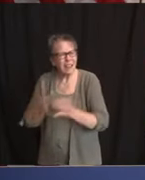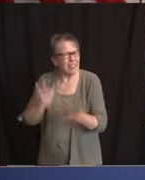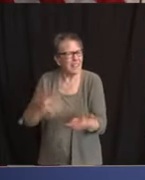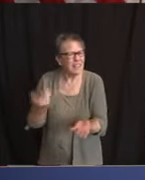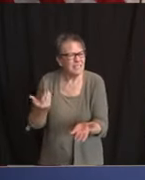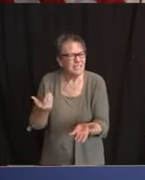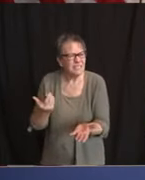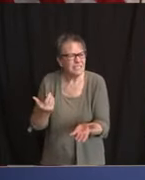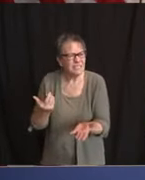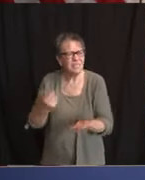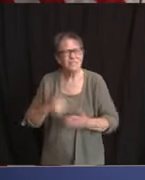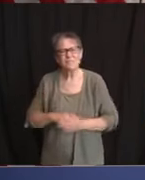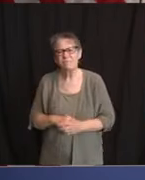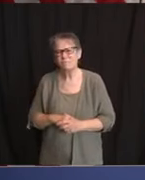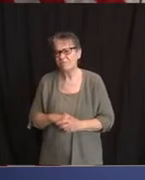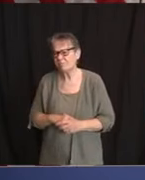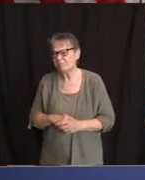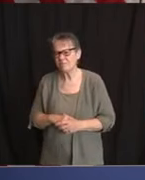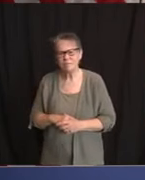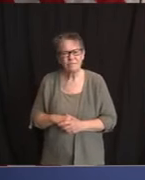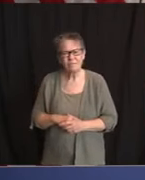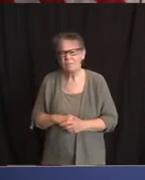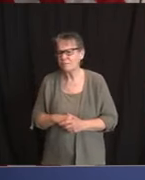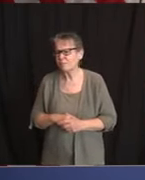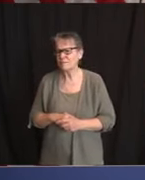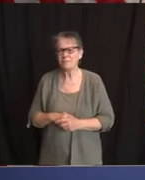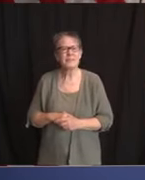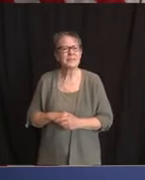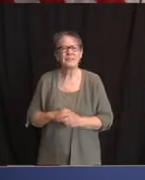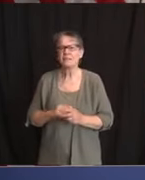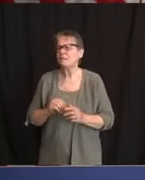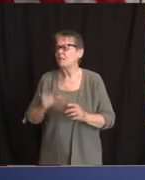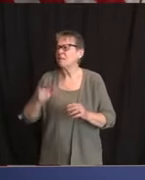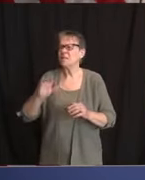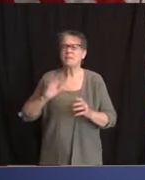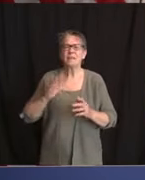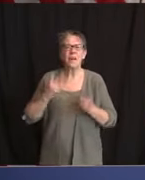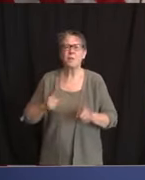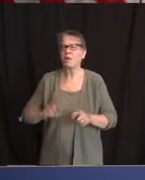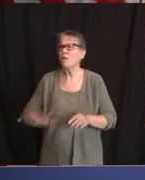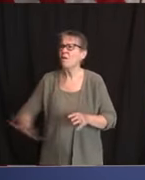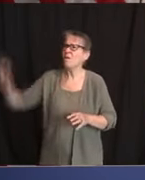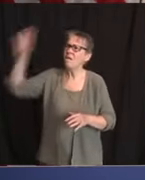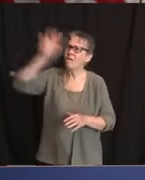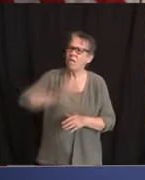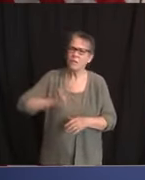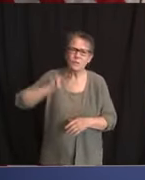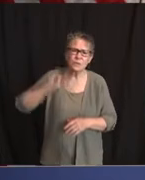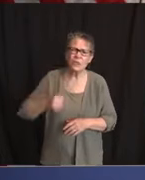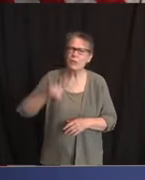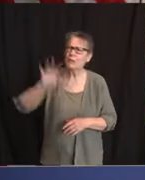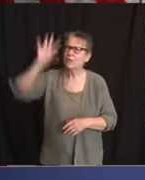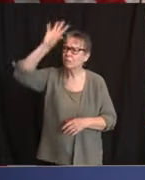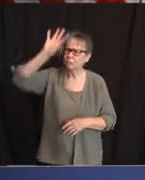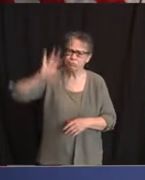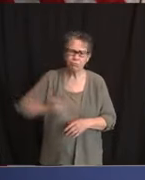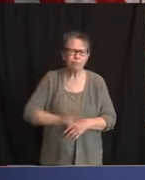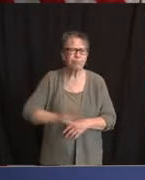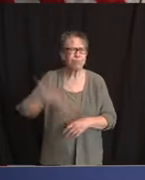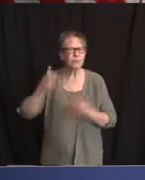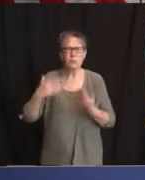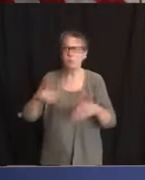is in all of our neighborhoods, all of our counties, up and down the state. Let's do this responsibly. I want to open up as much as anybody, but